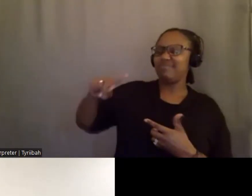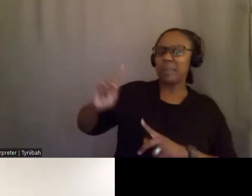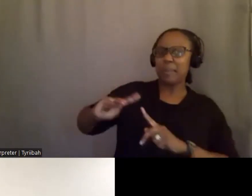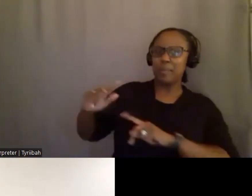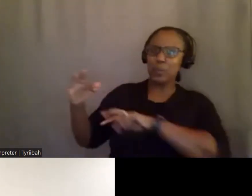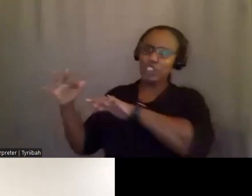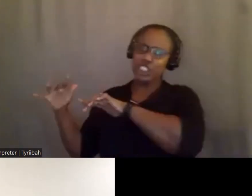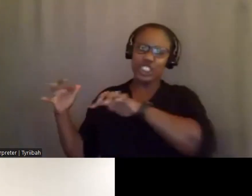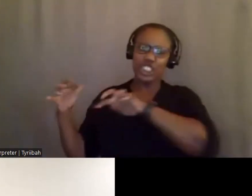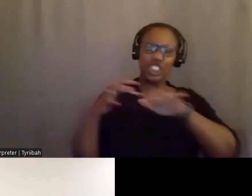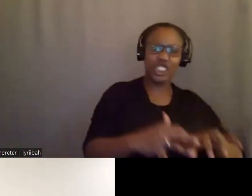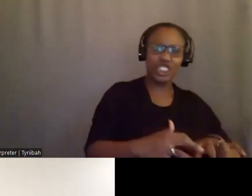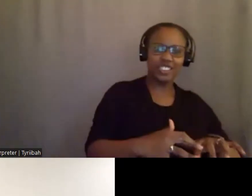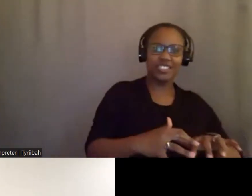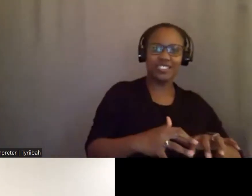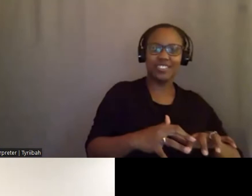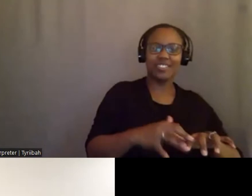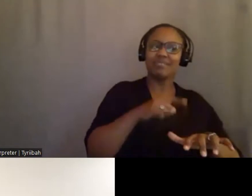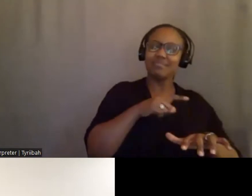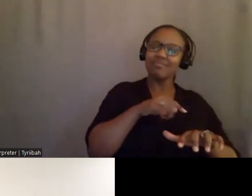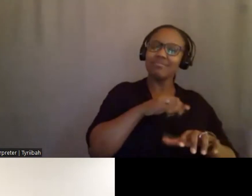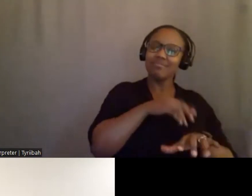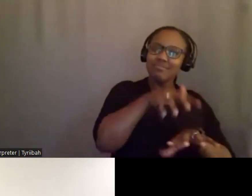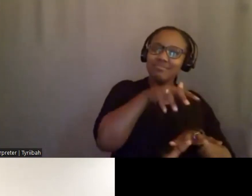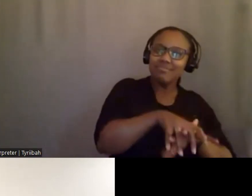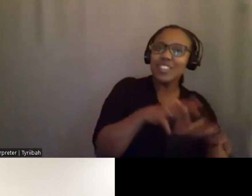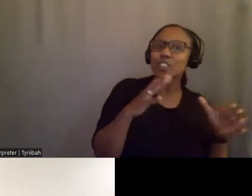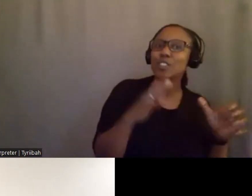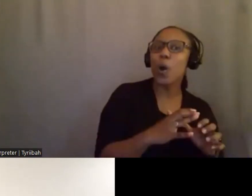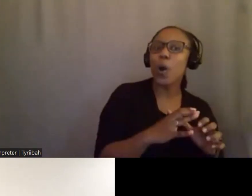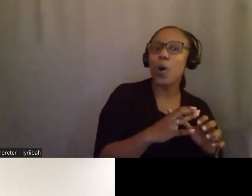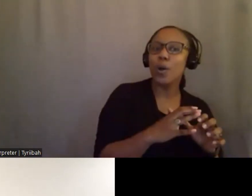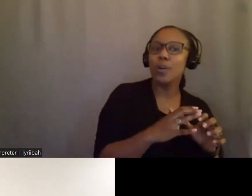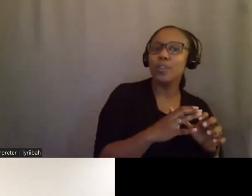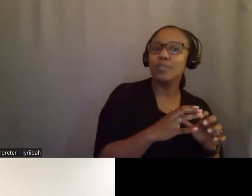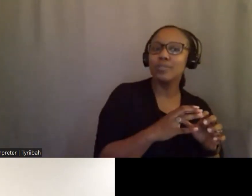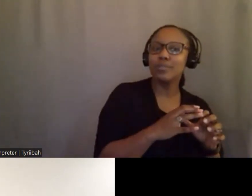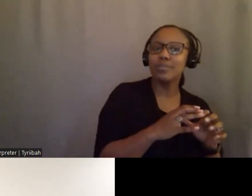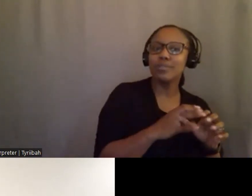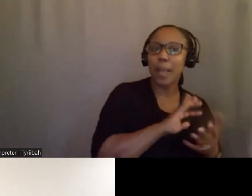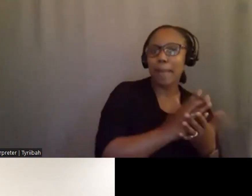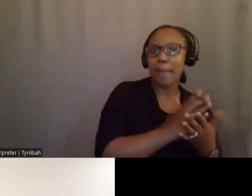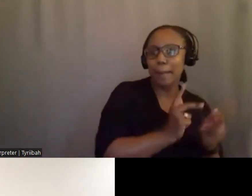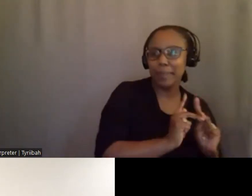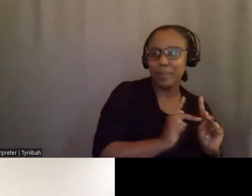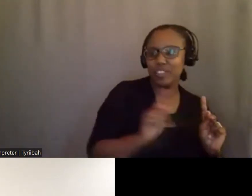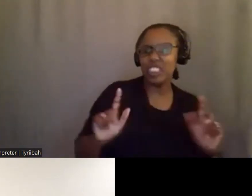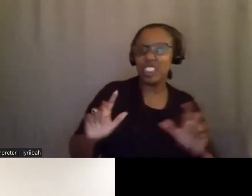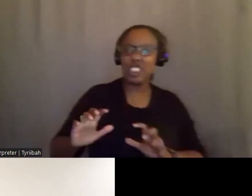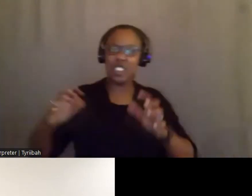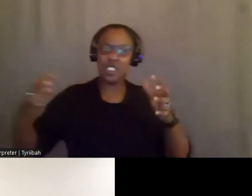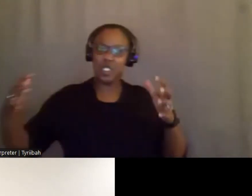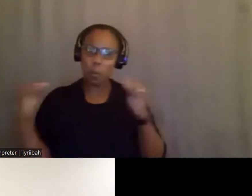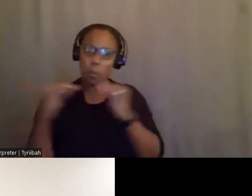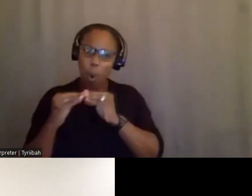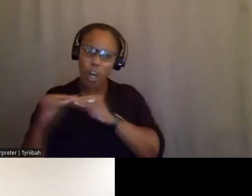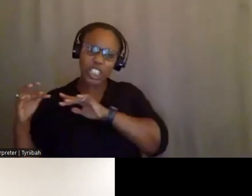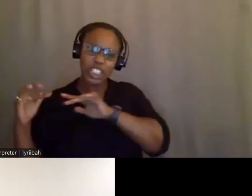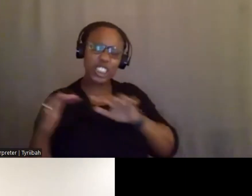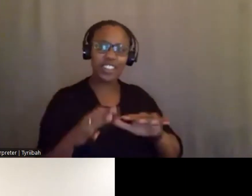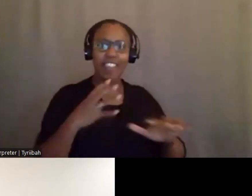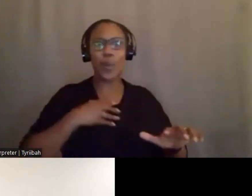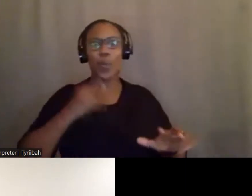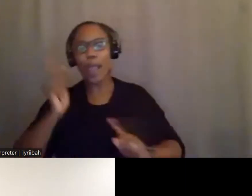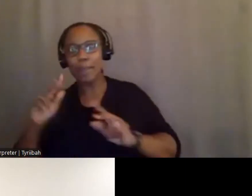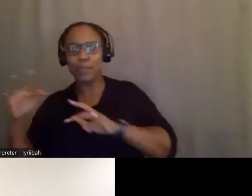population. African Americans are larger. And then along with white Americans coming in, there are all these people who are not part of their nation